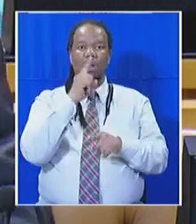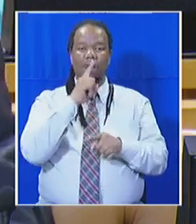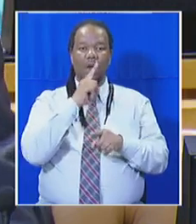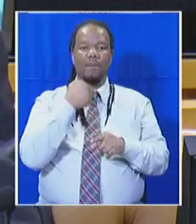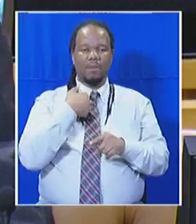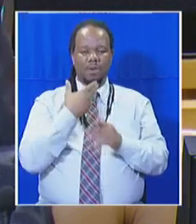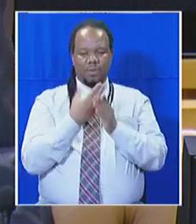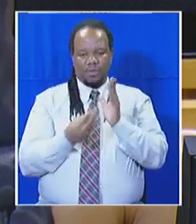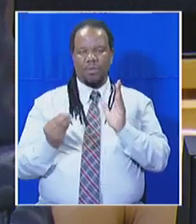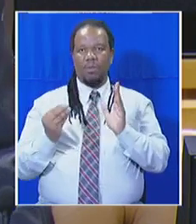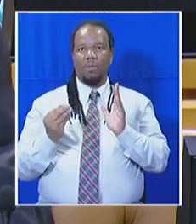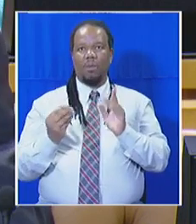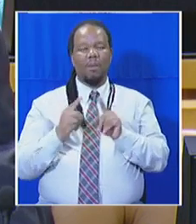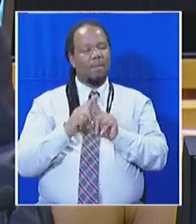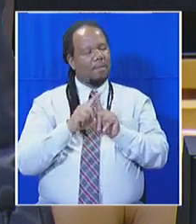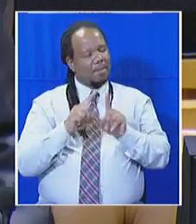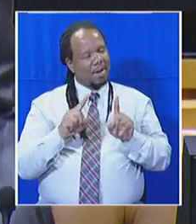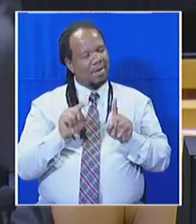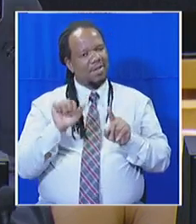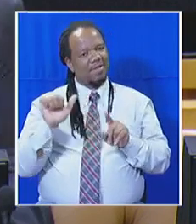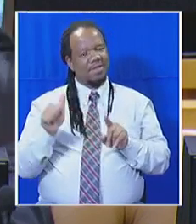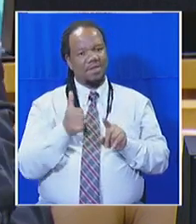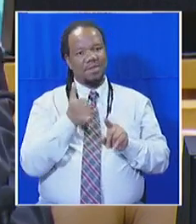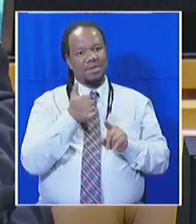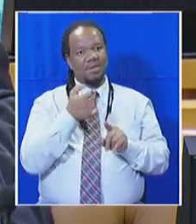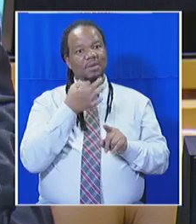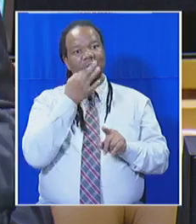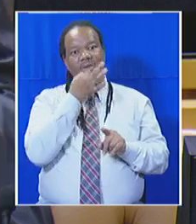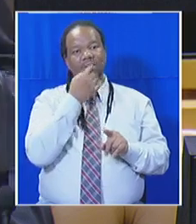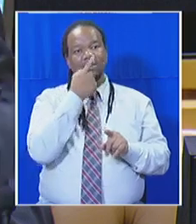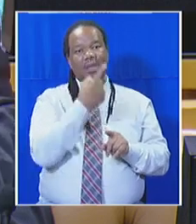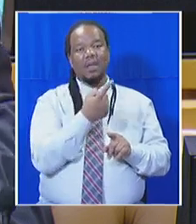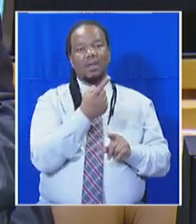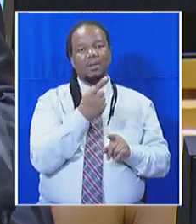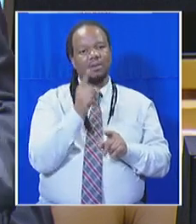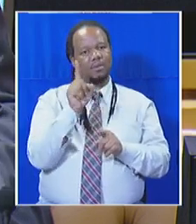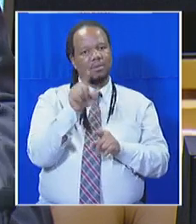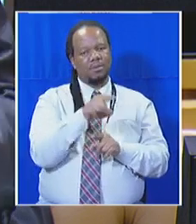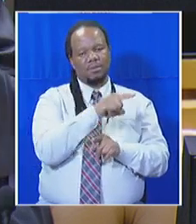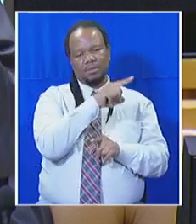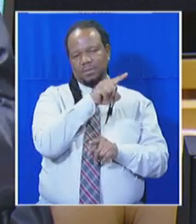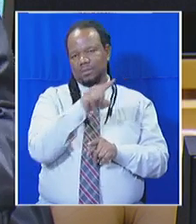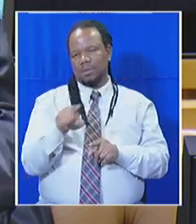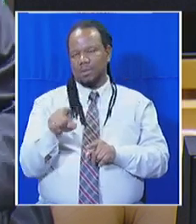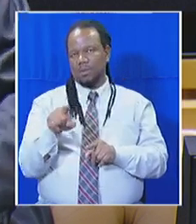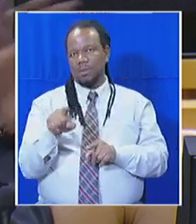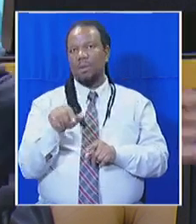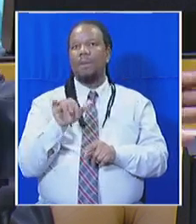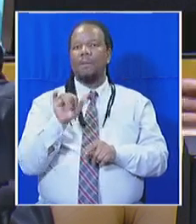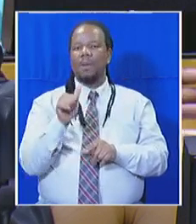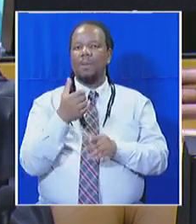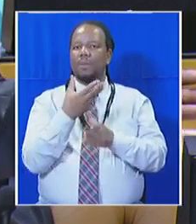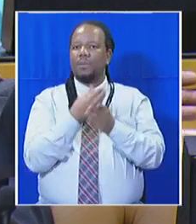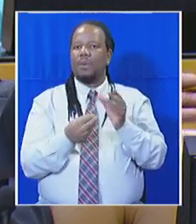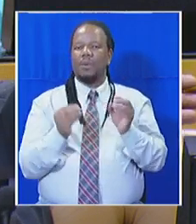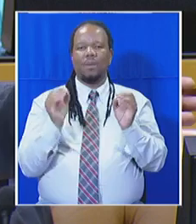substantive issue that claim is misleading, is wrong, and therefore must be withdrawn, has not